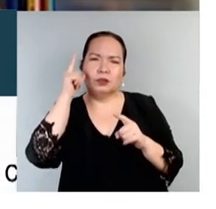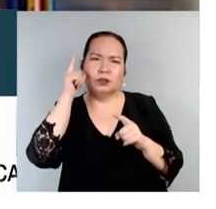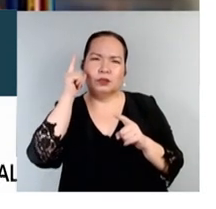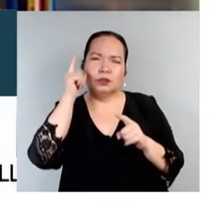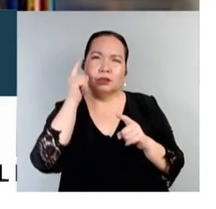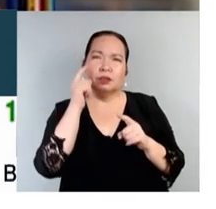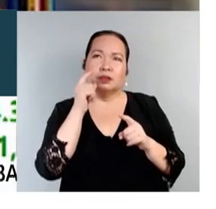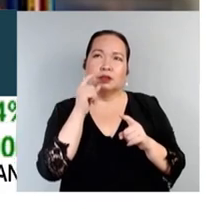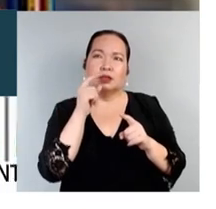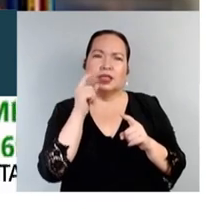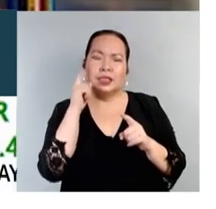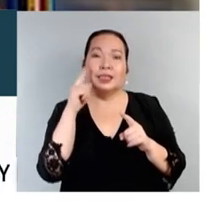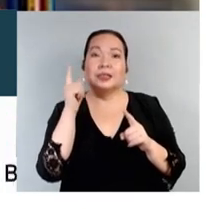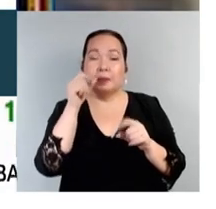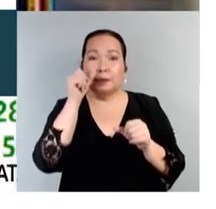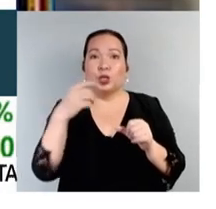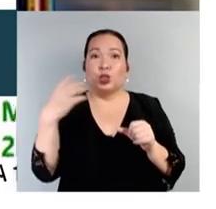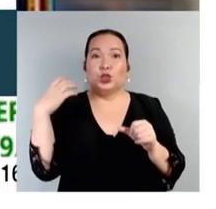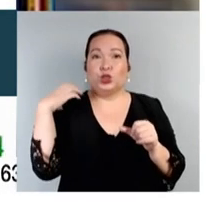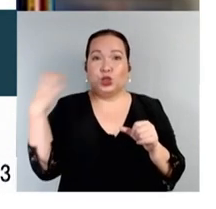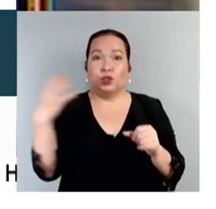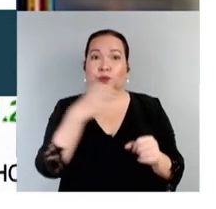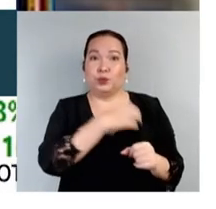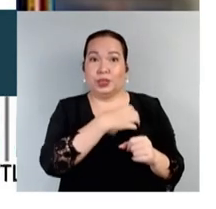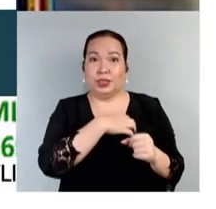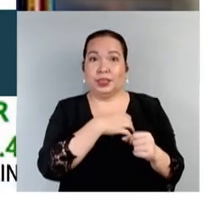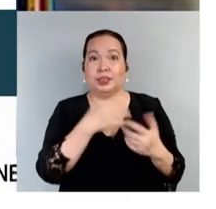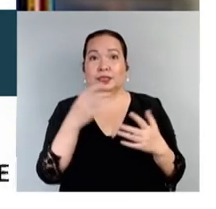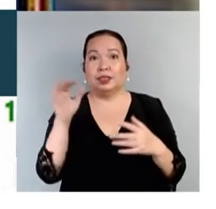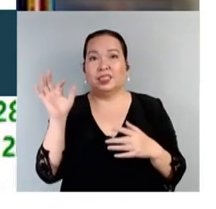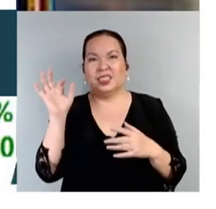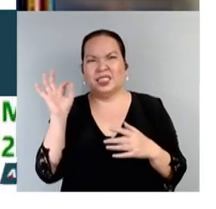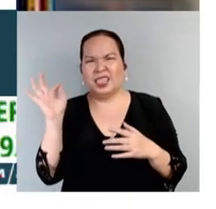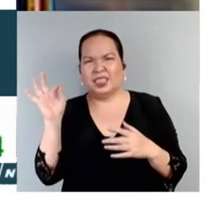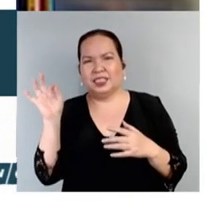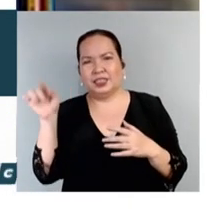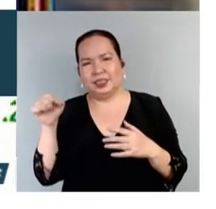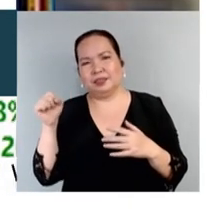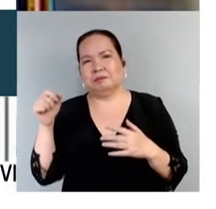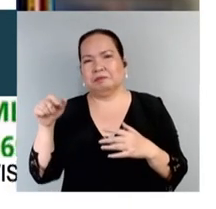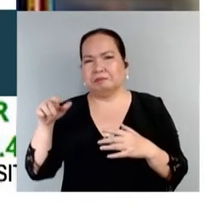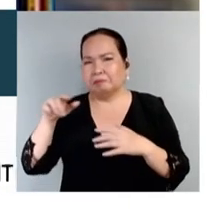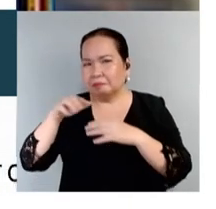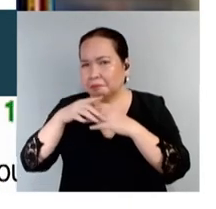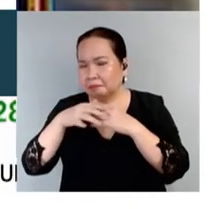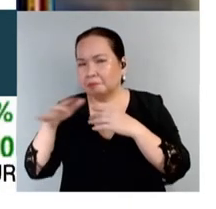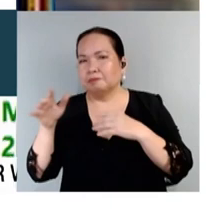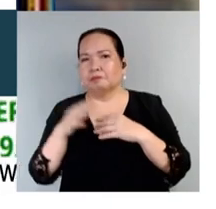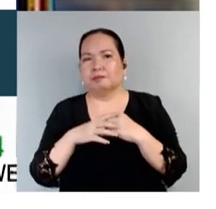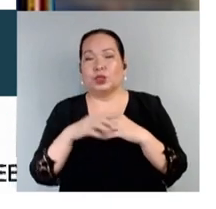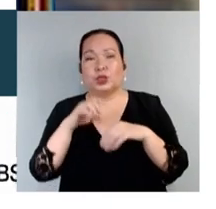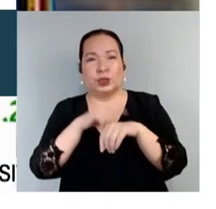he was chief of police in the late 90s, no? During the presidency of